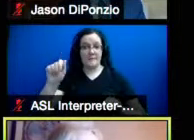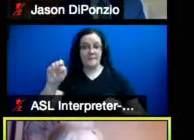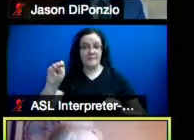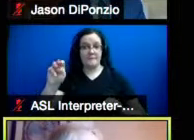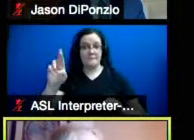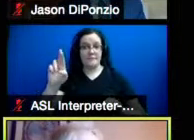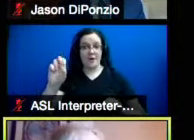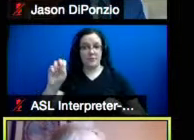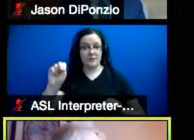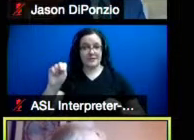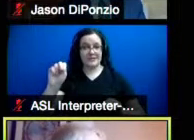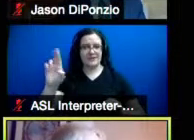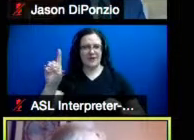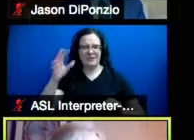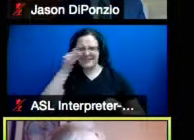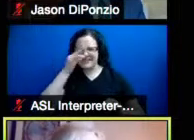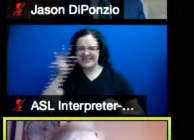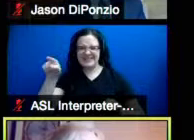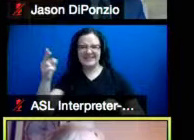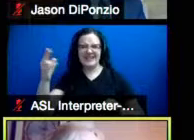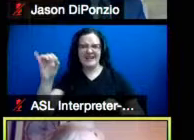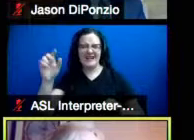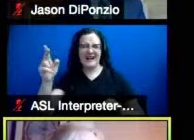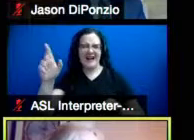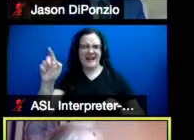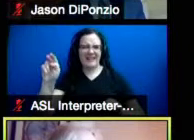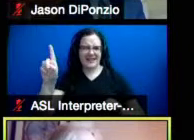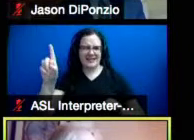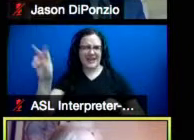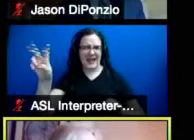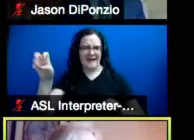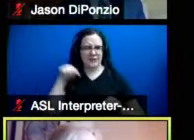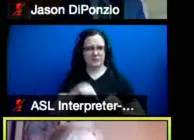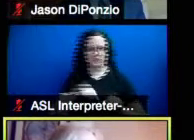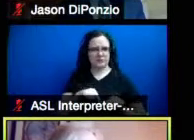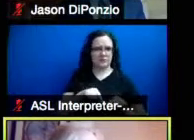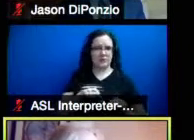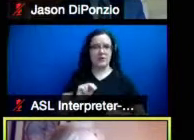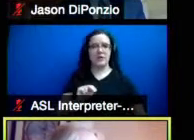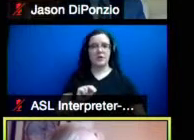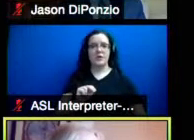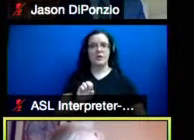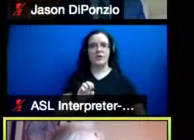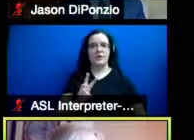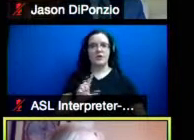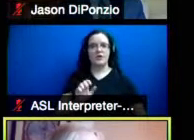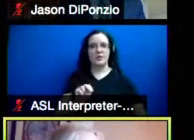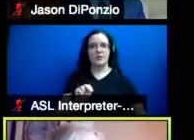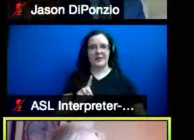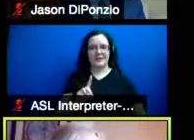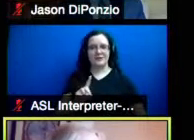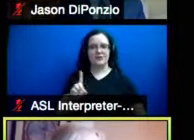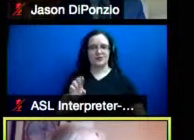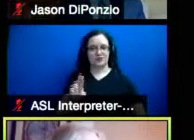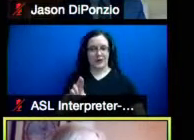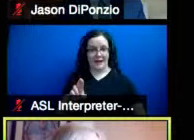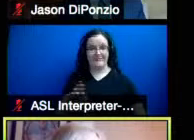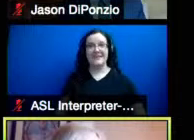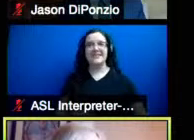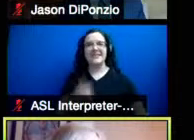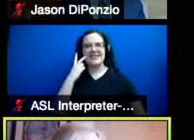Highland Avenue, and Newton Drive down here to the south. This very shorter blue line